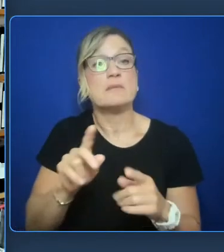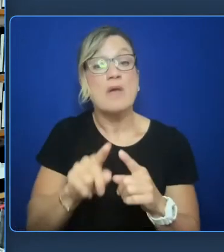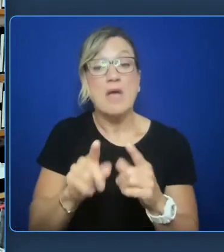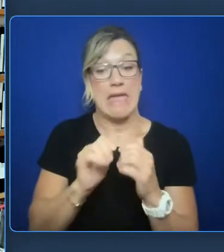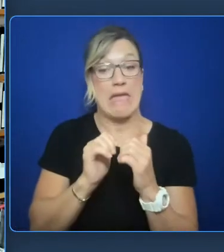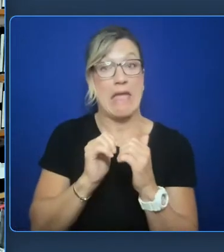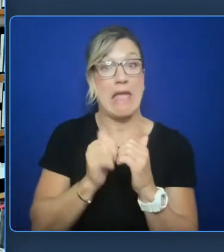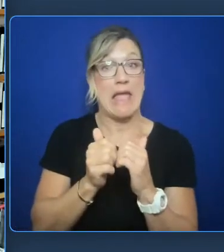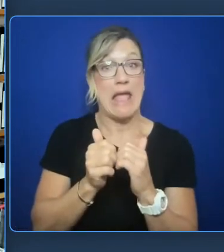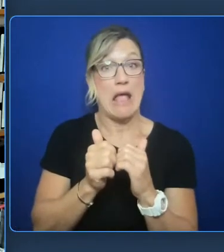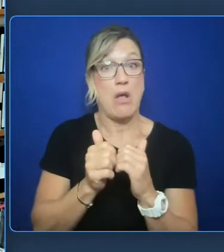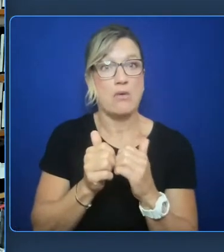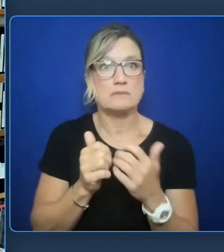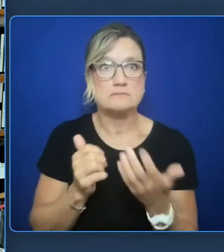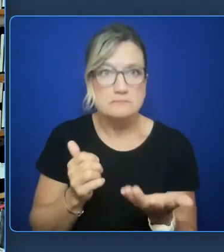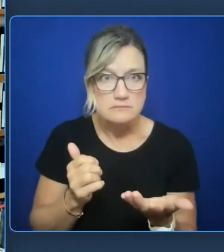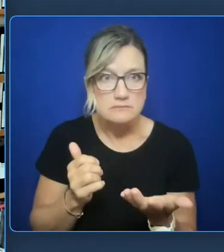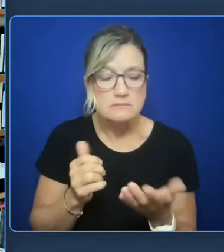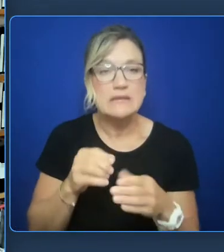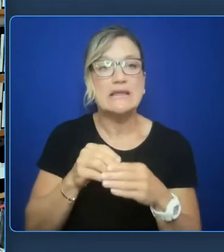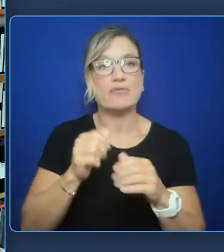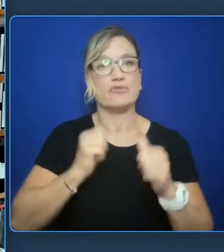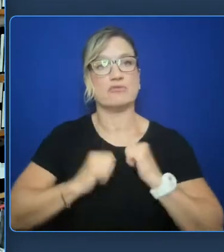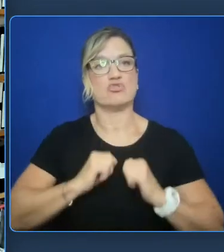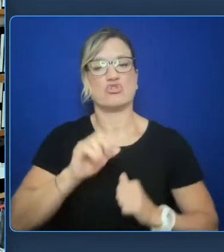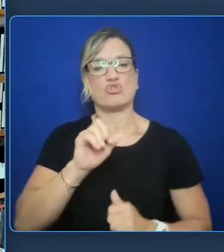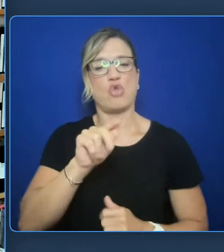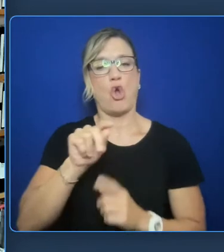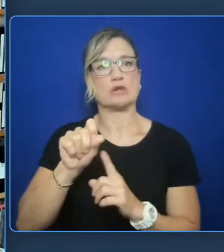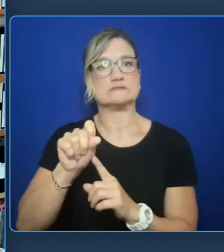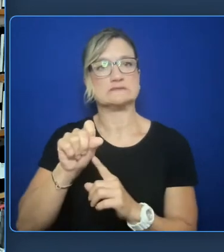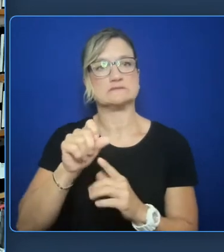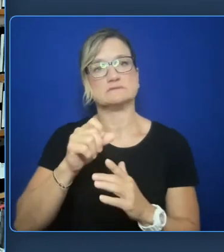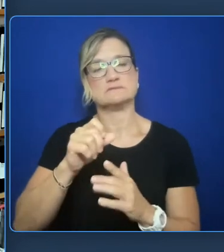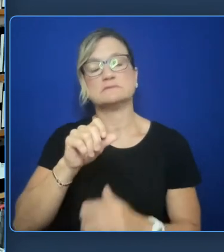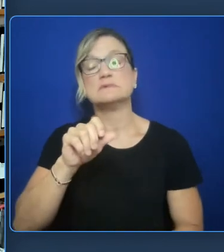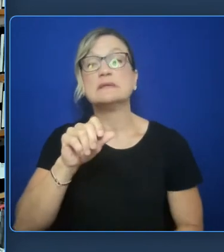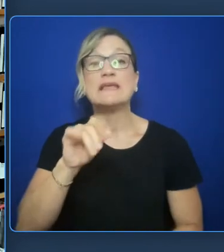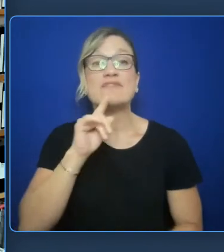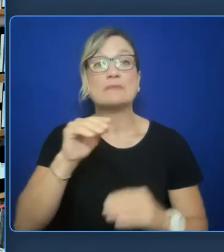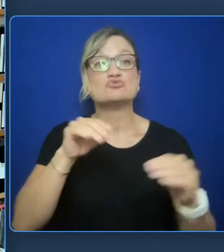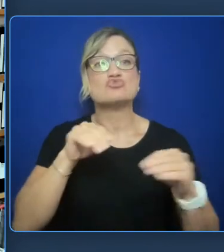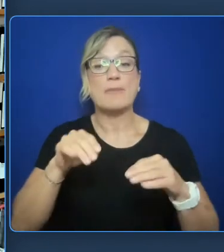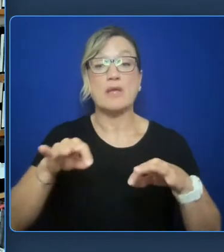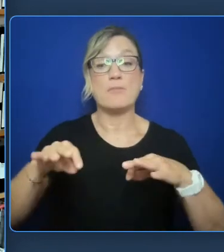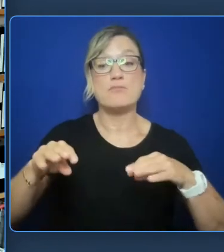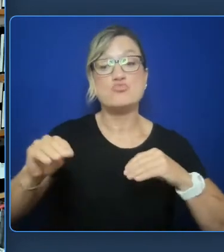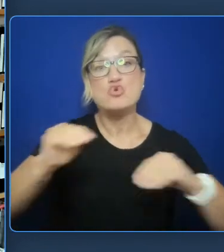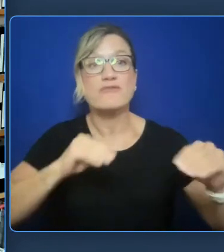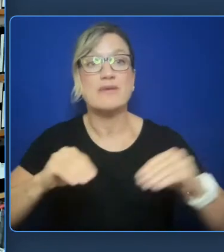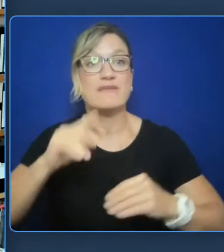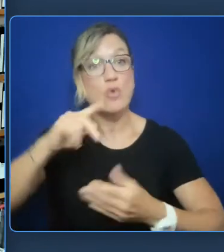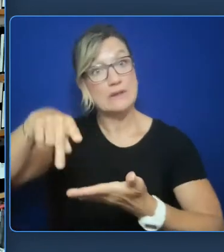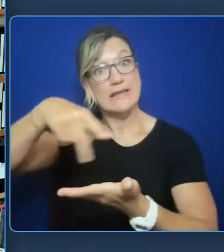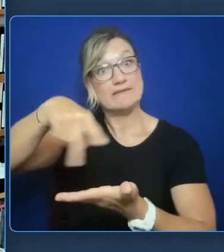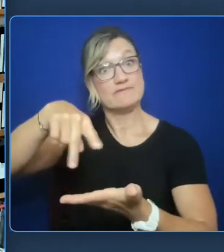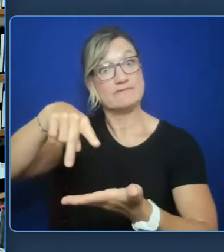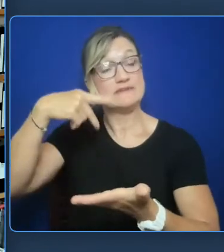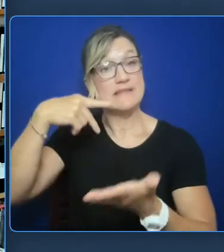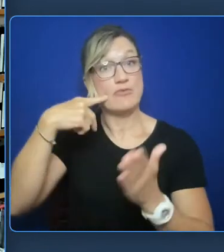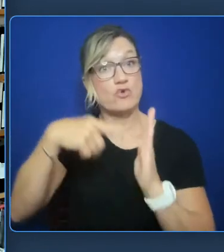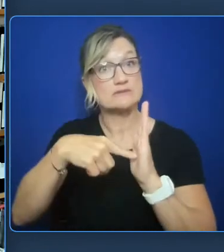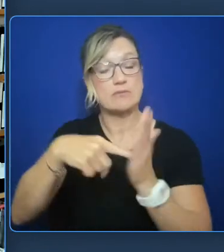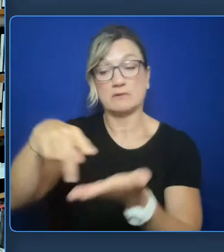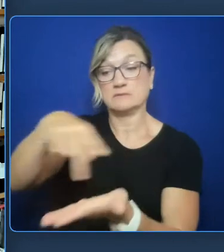how? For instance, in the arts, if I'm describing movement, a dance, for instance, I